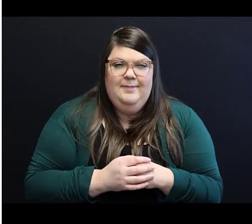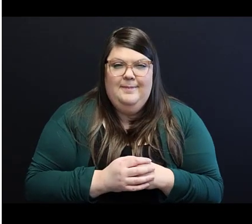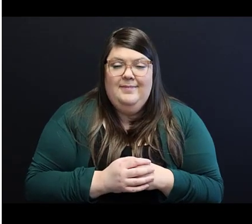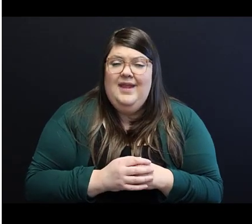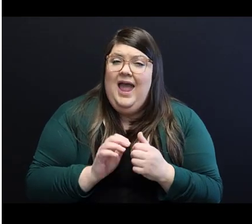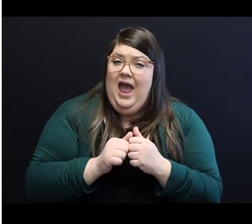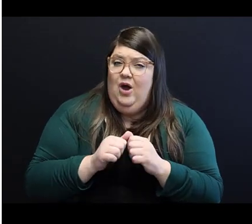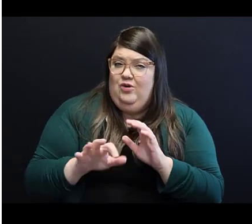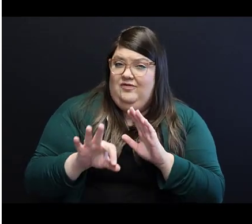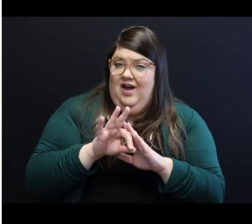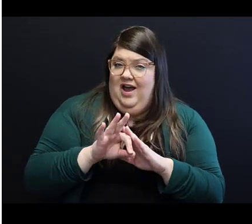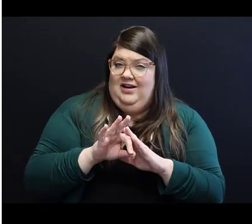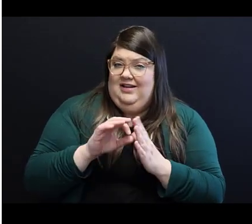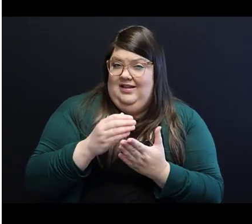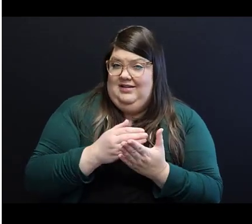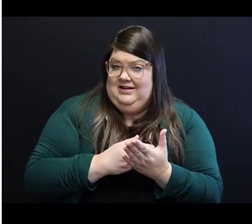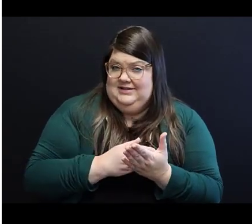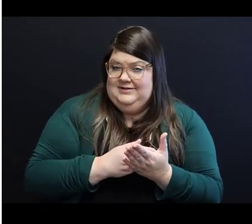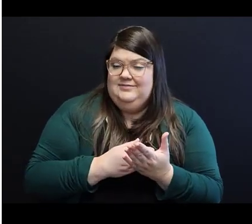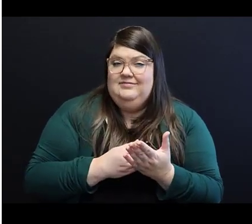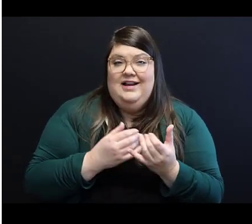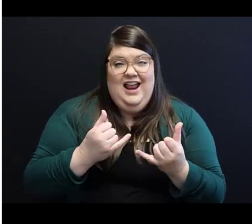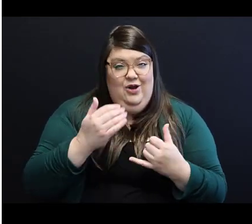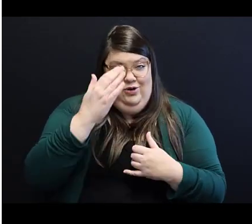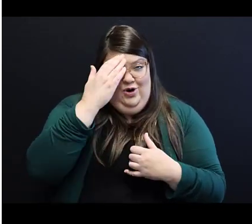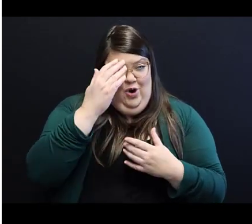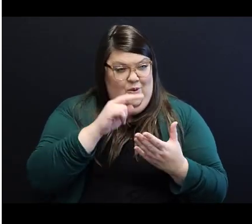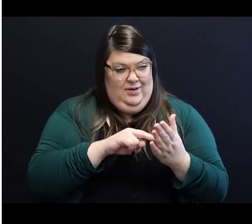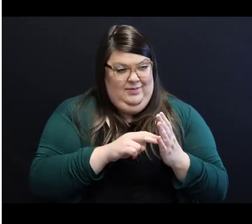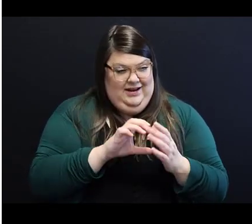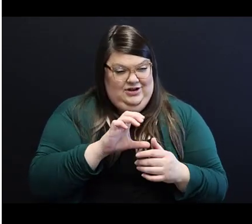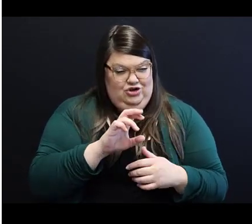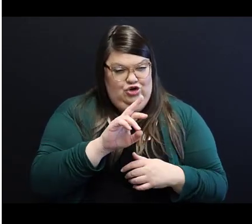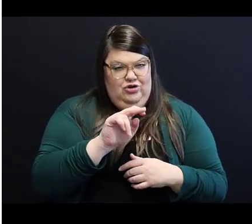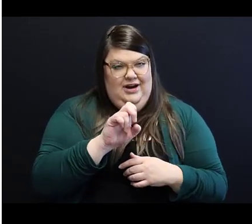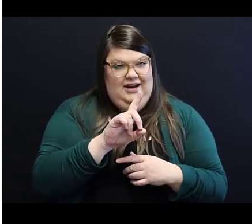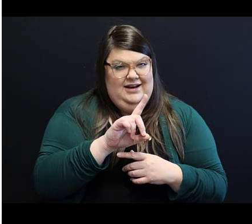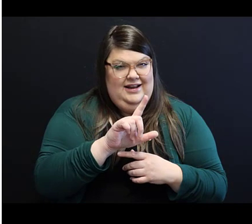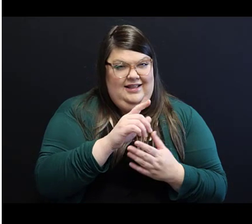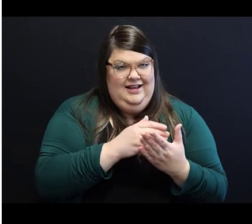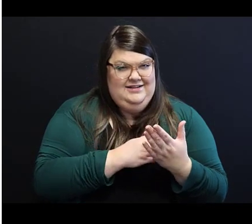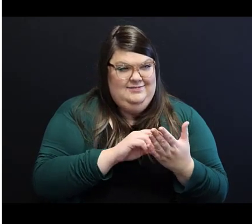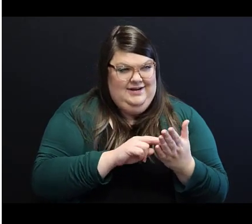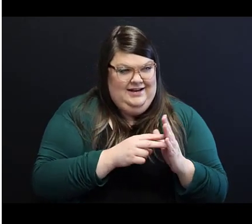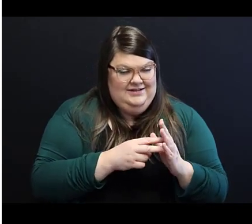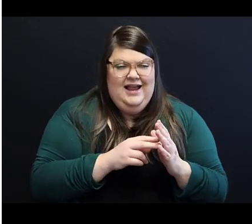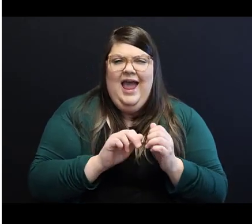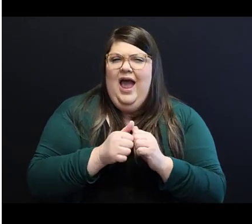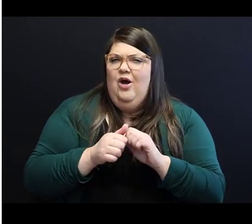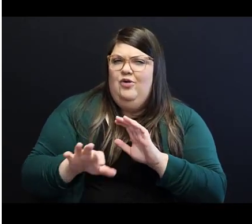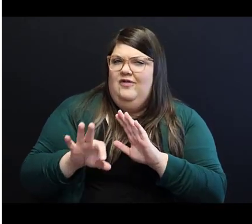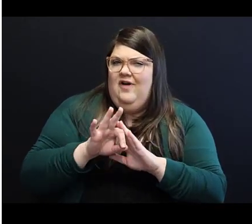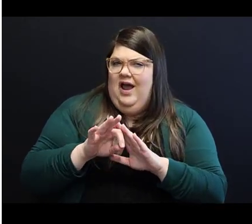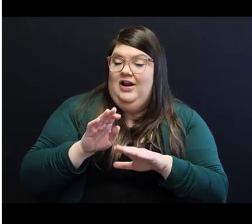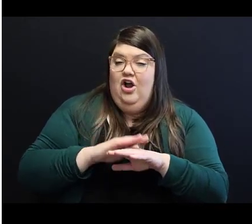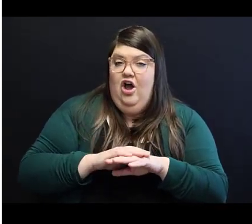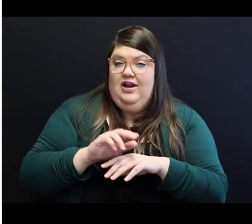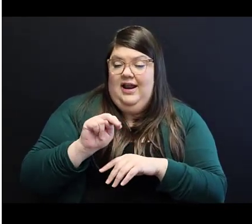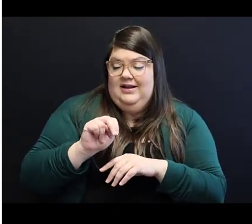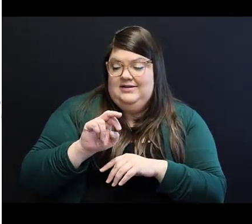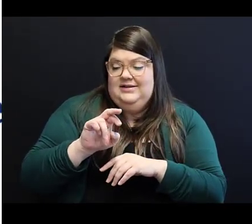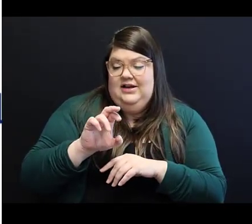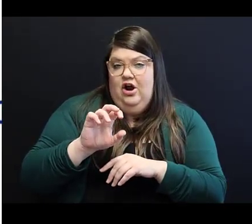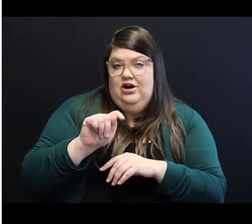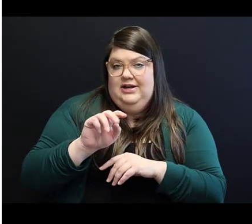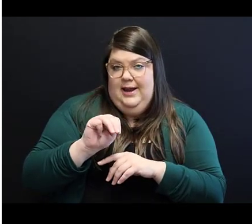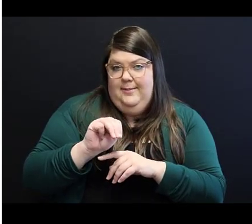list. Now that you know what a curated list is, let's learn how to locate a curated list on the NCRTM